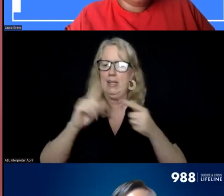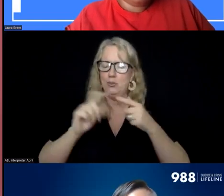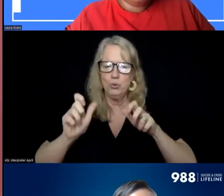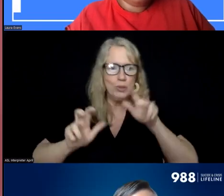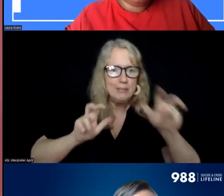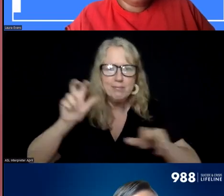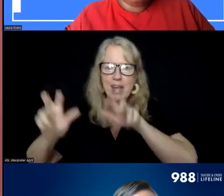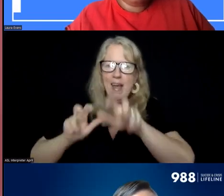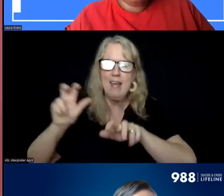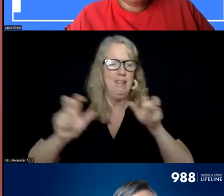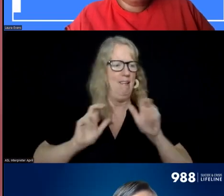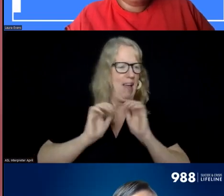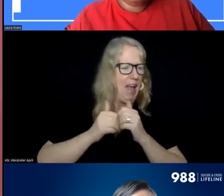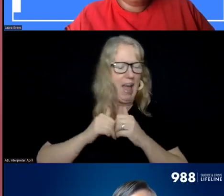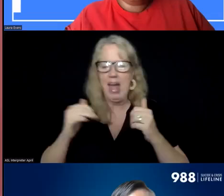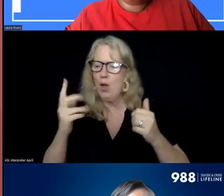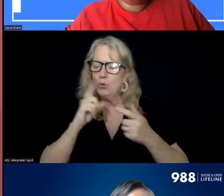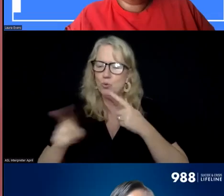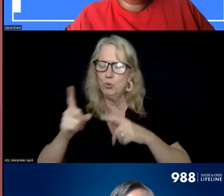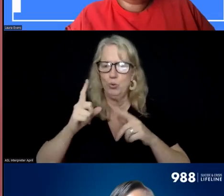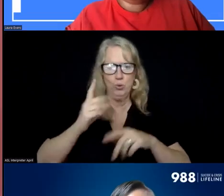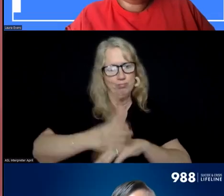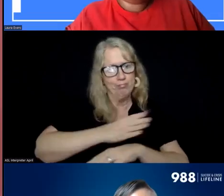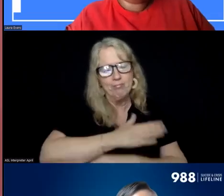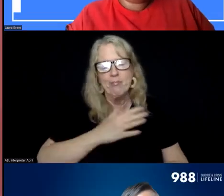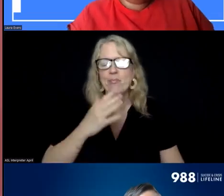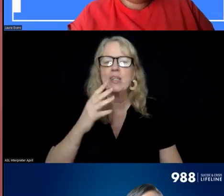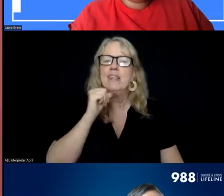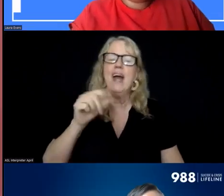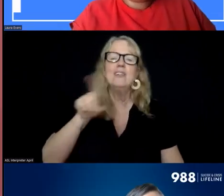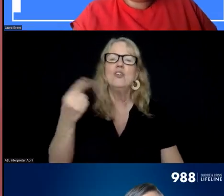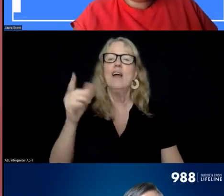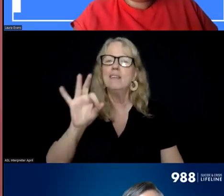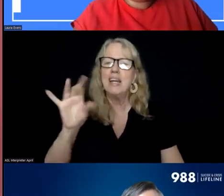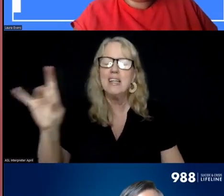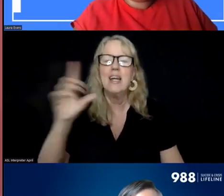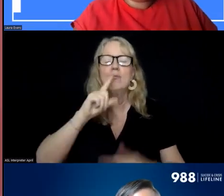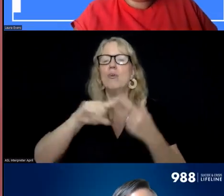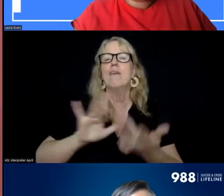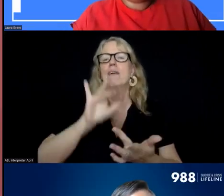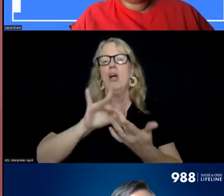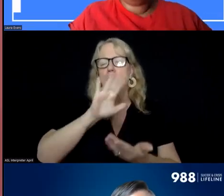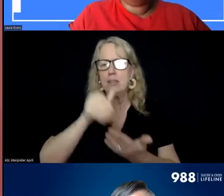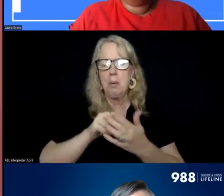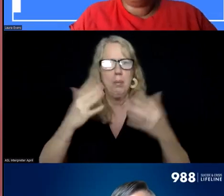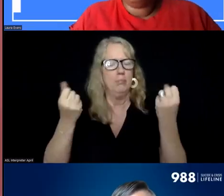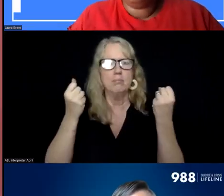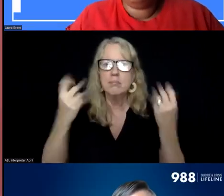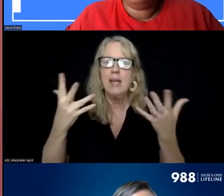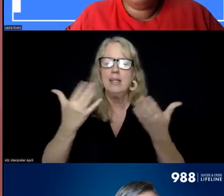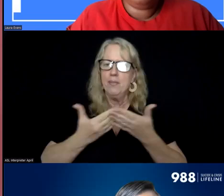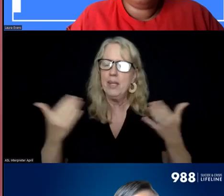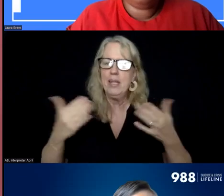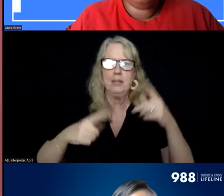or look at ways to enhance not just the 988 crisis contact center work, but all the things that need to